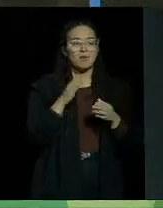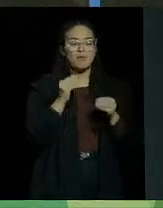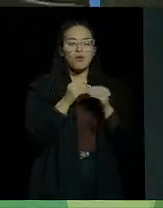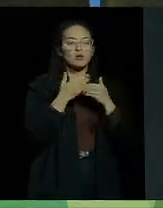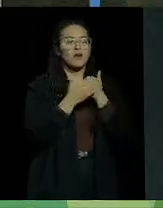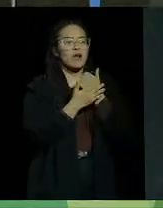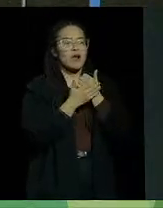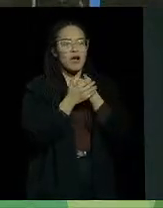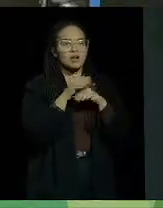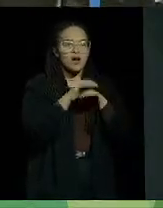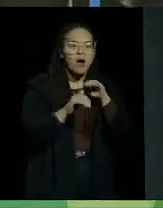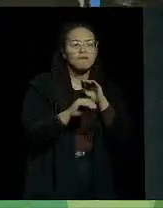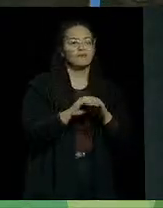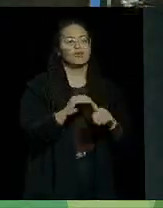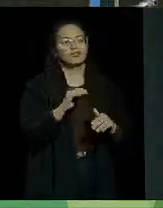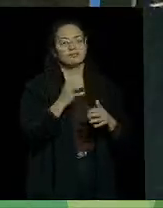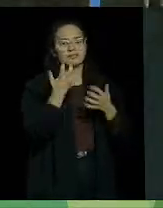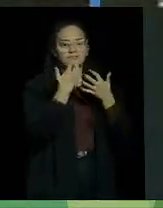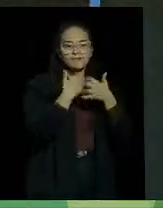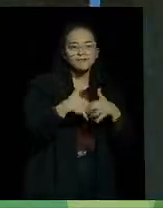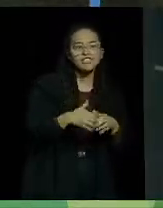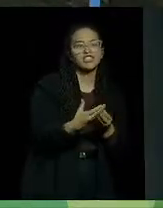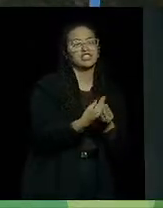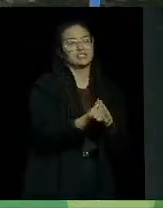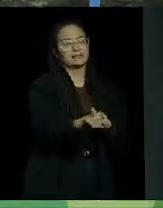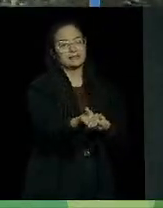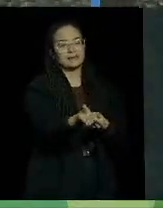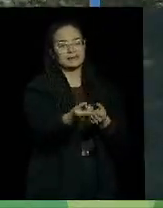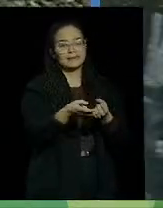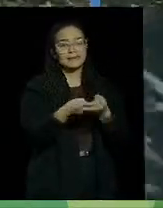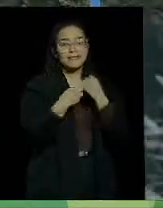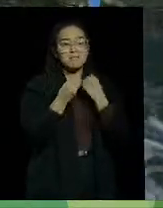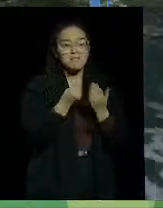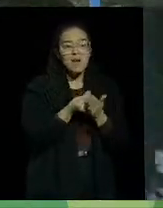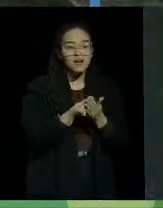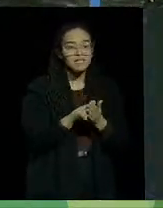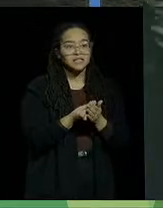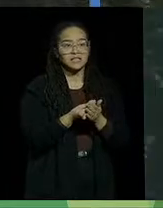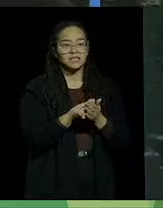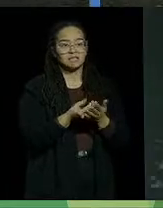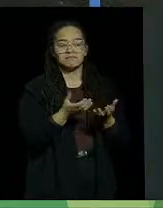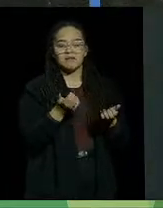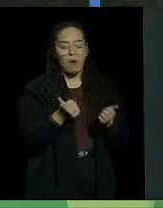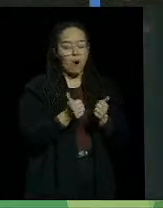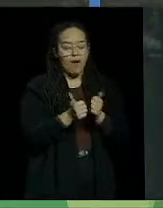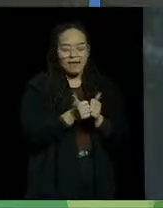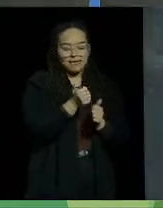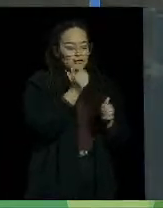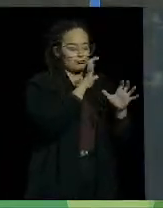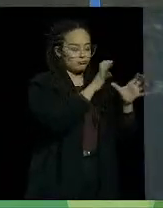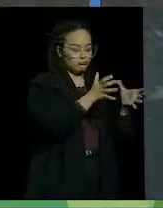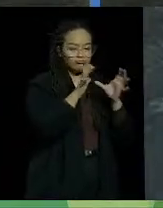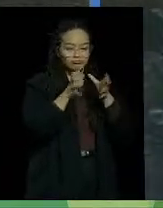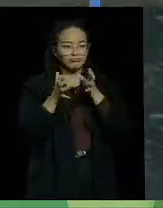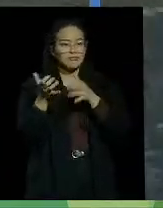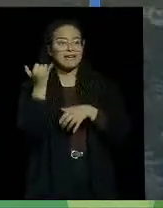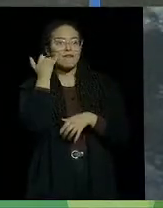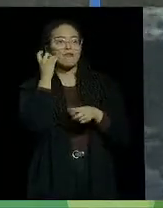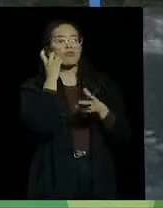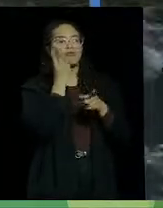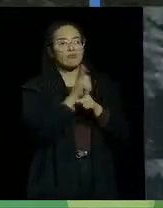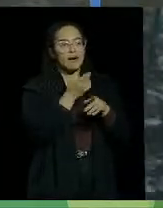efficiency, cost savings, and sustainability in every domain, if the right approach is